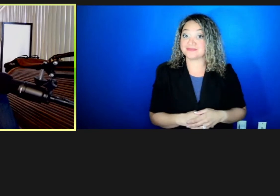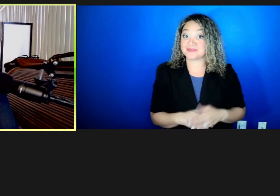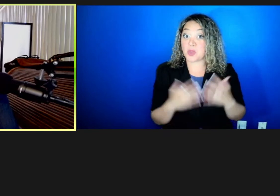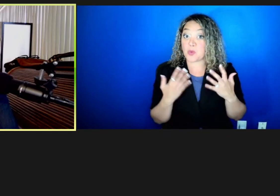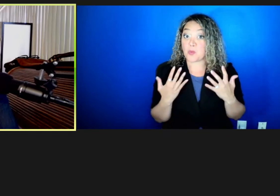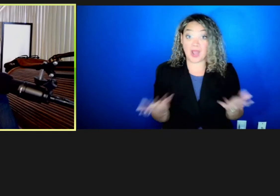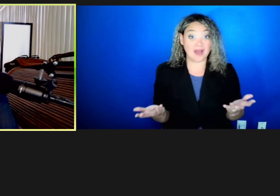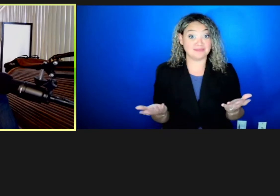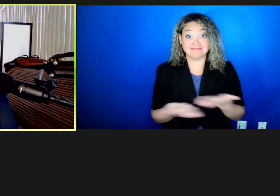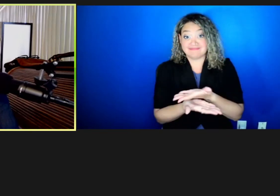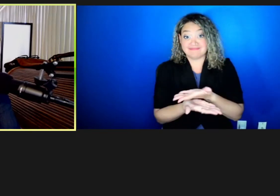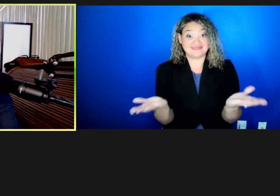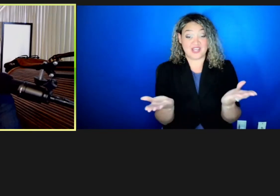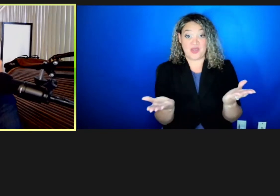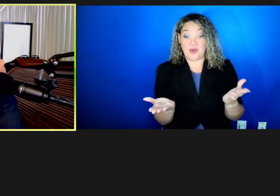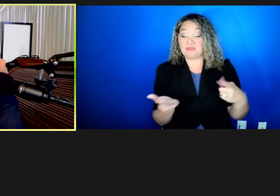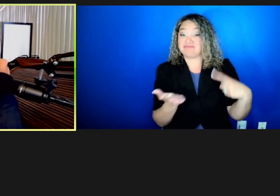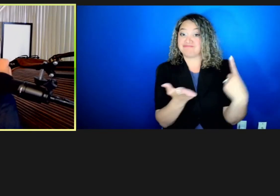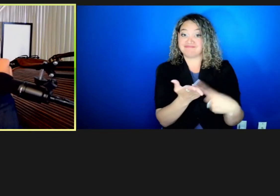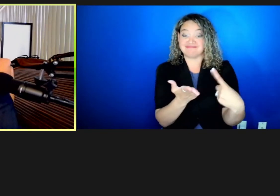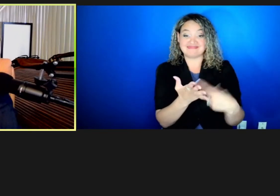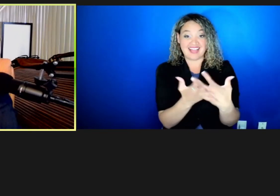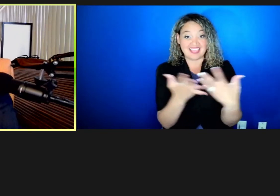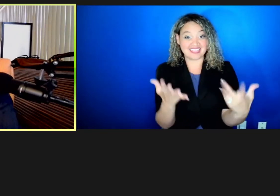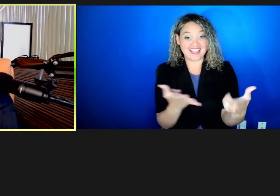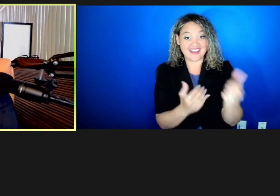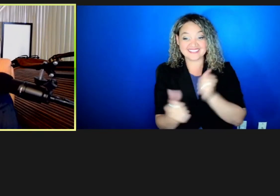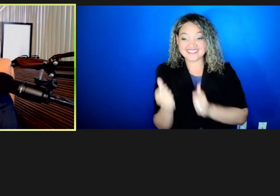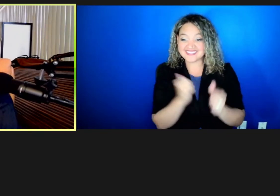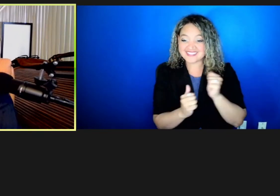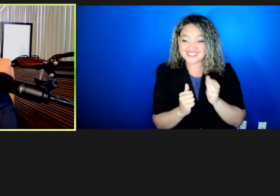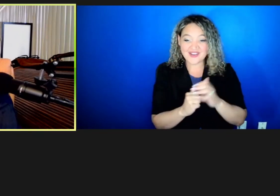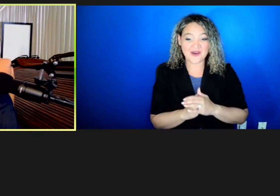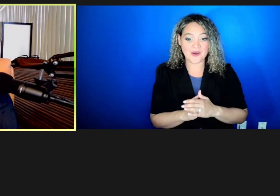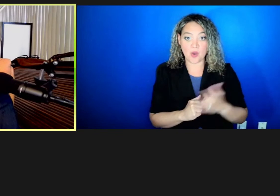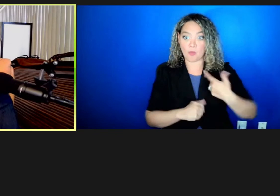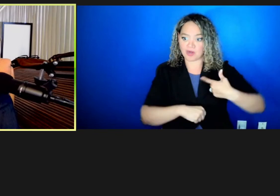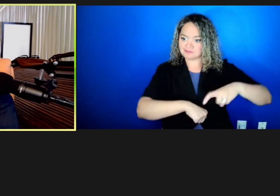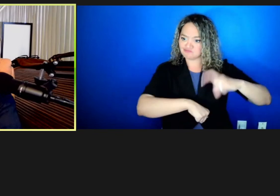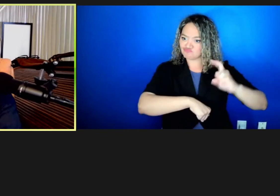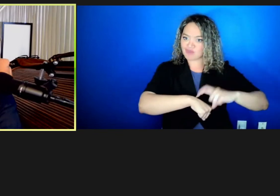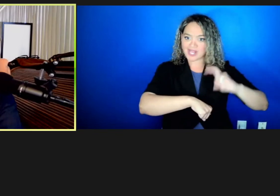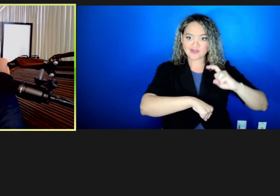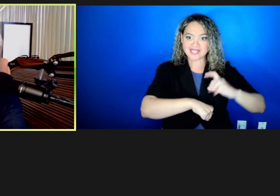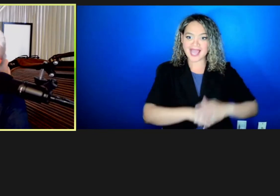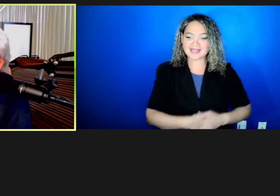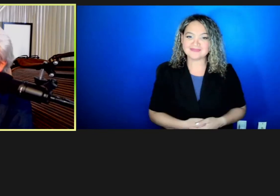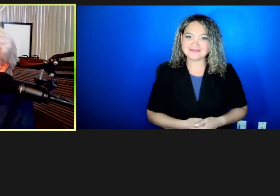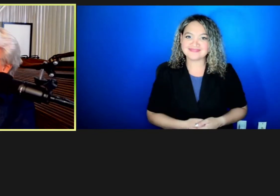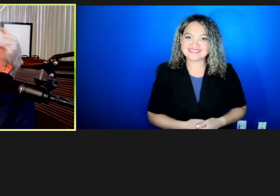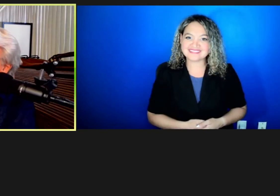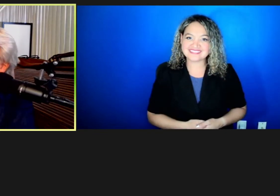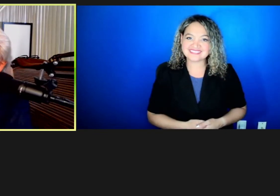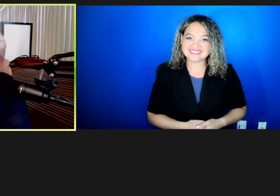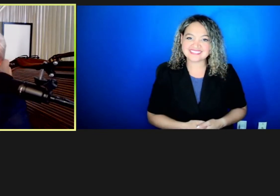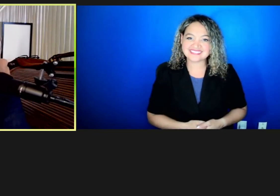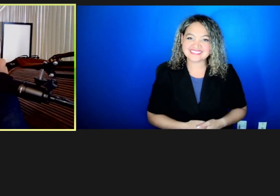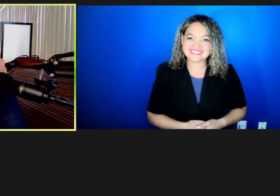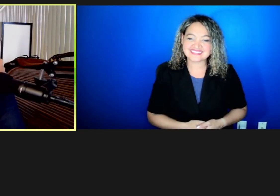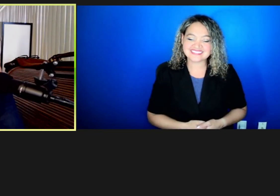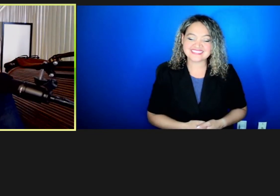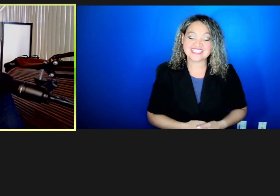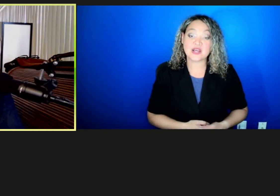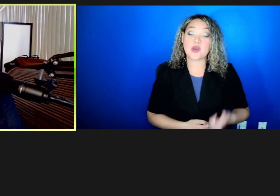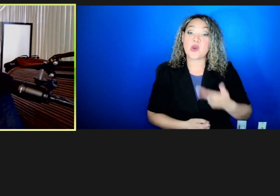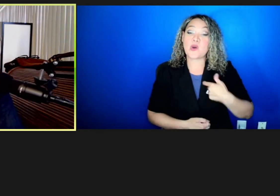you have it. We've covered a lot of ground in this show. We have, and we're right on time. So, you know, as we